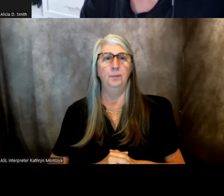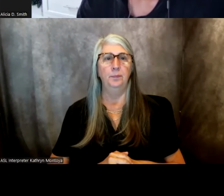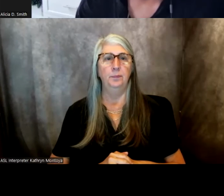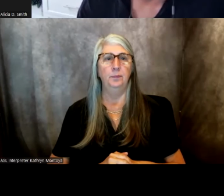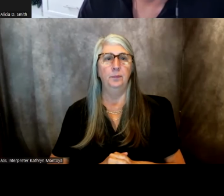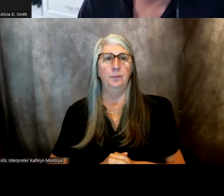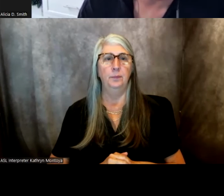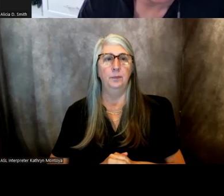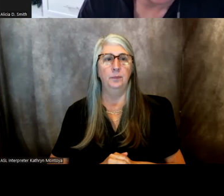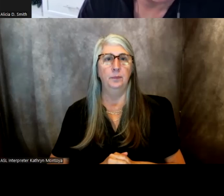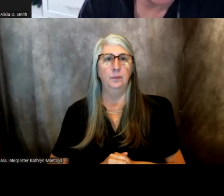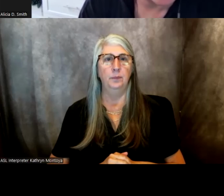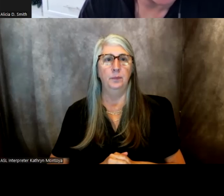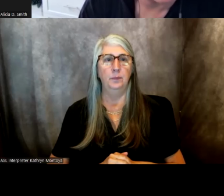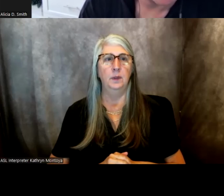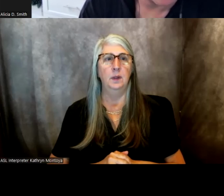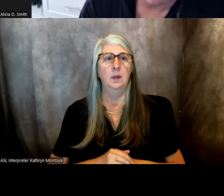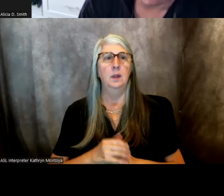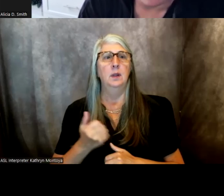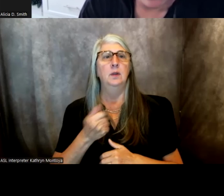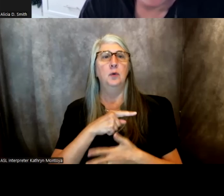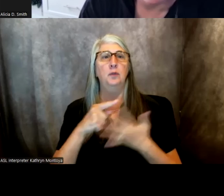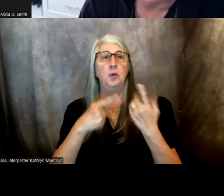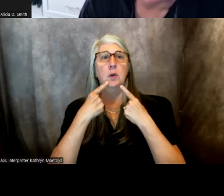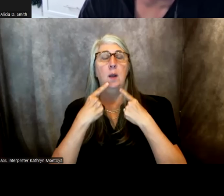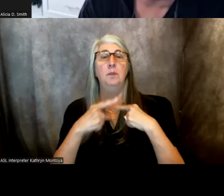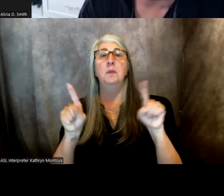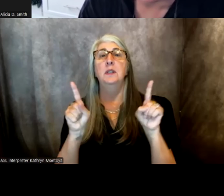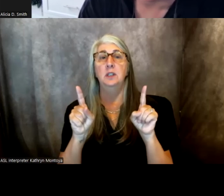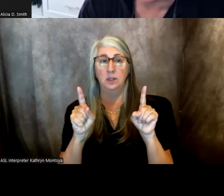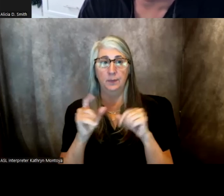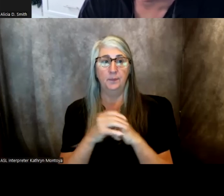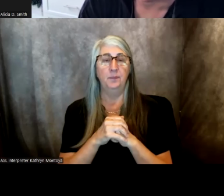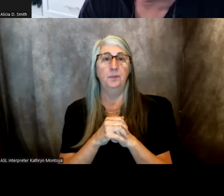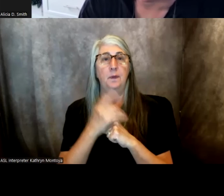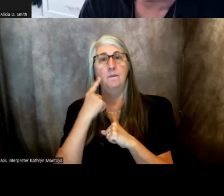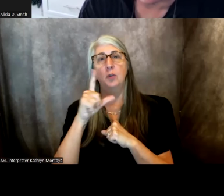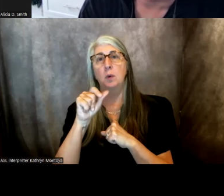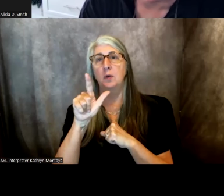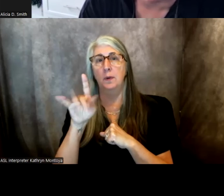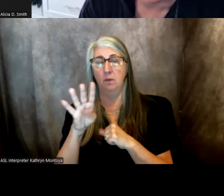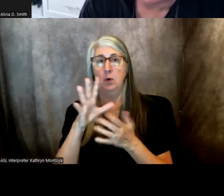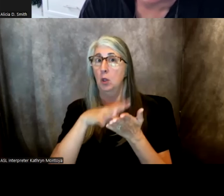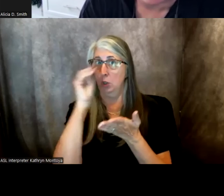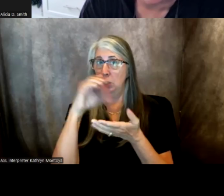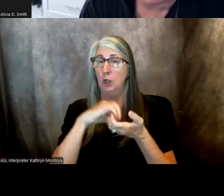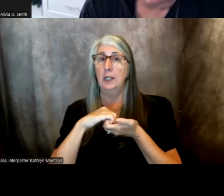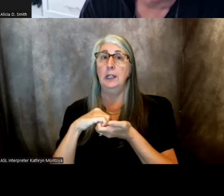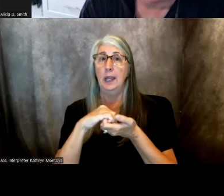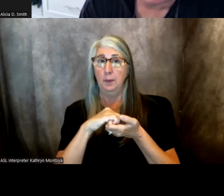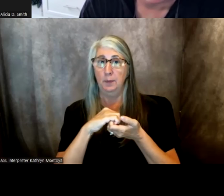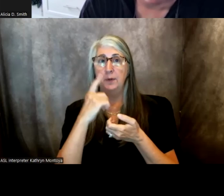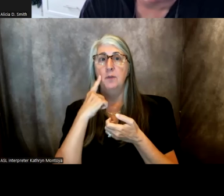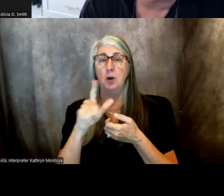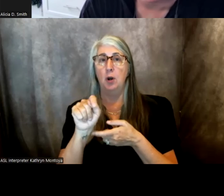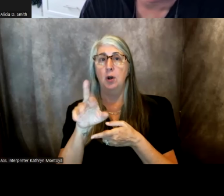Some select accomplishments for 2024. I already mentioned the learning collaborative that we did for our OACBA, our trade